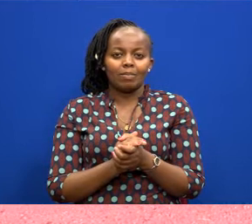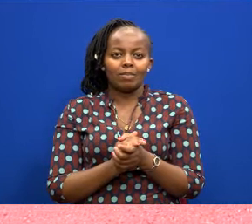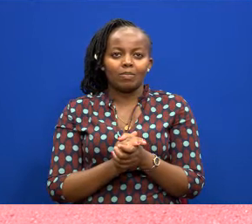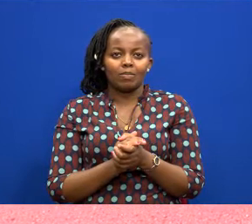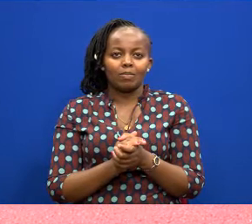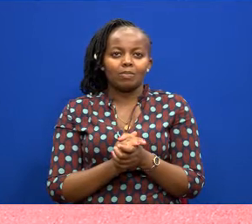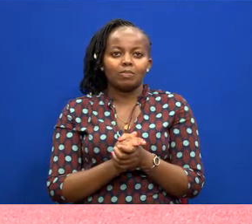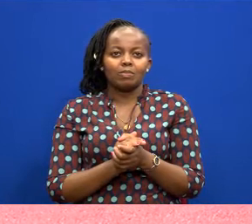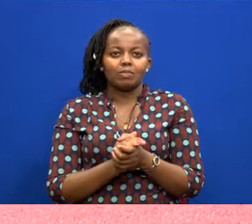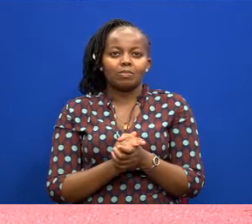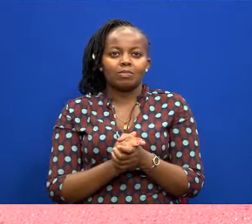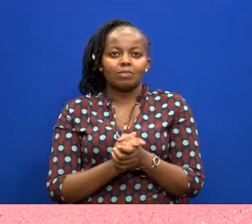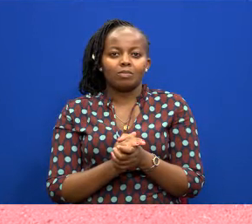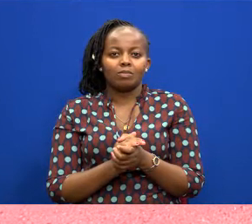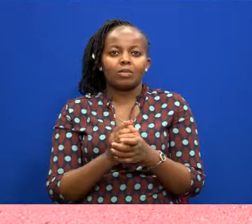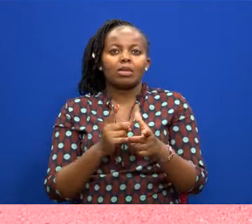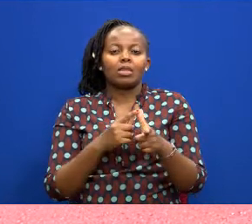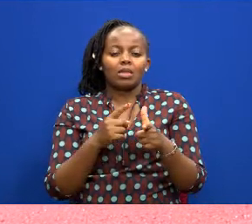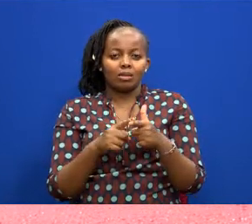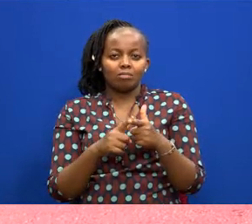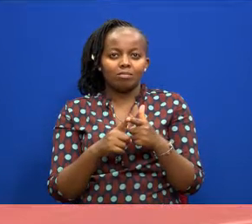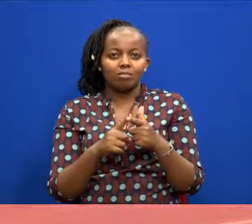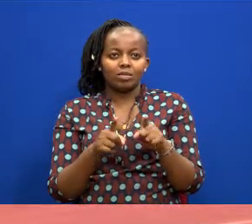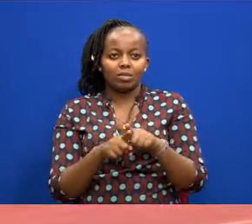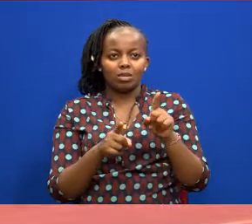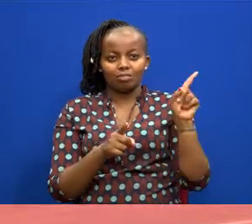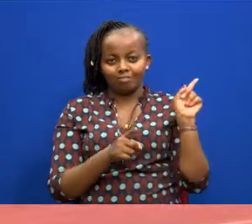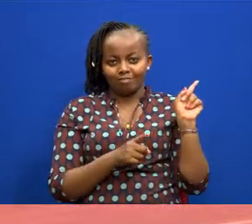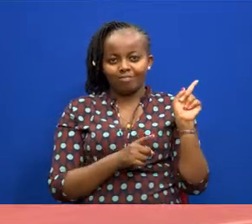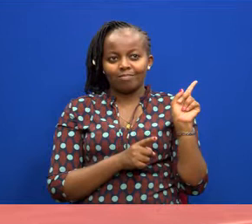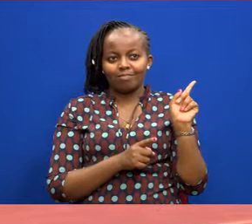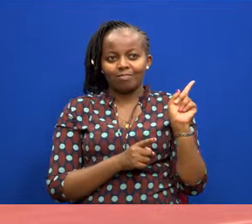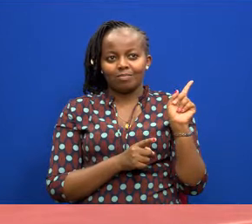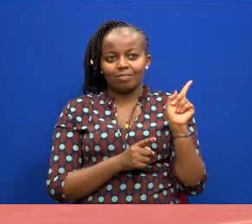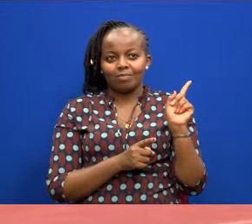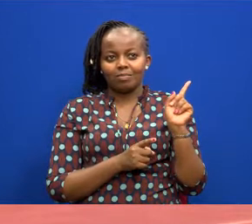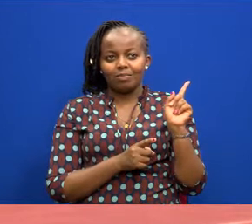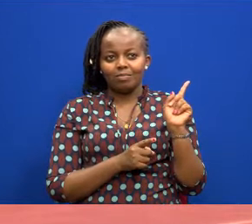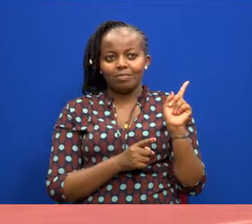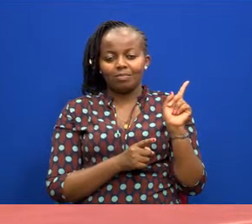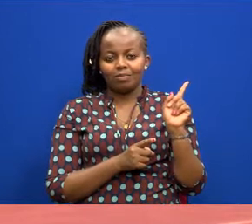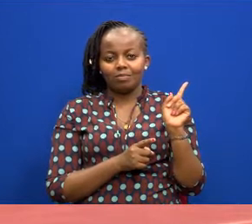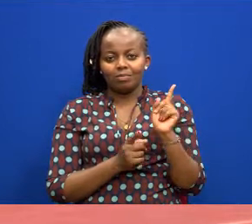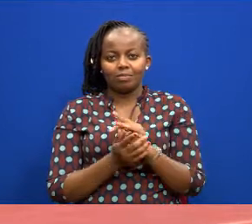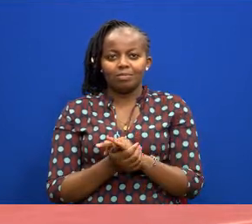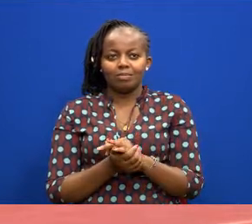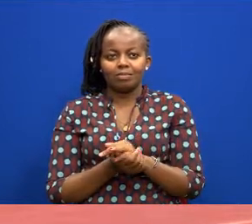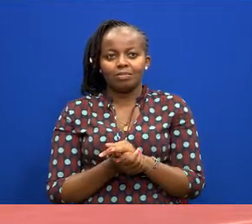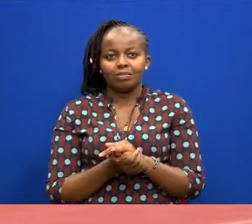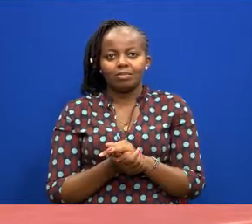and ground your hind foot, putting your knee in line with your